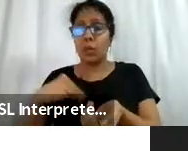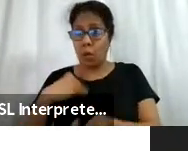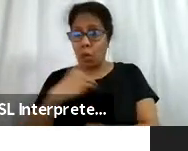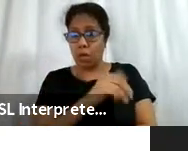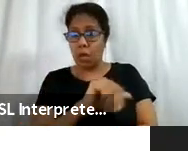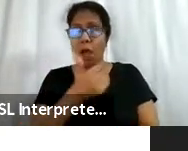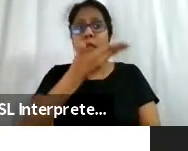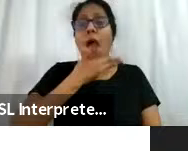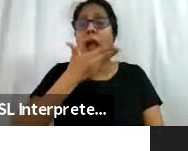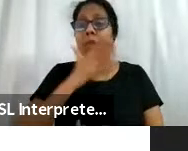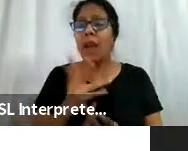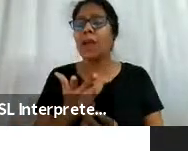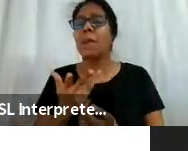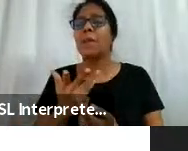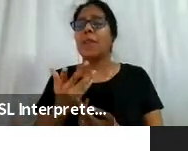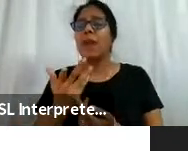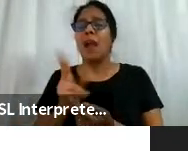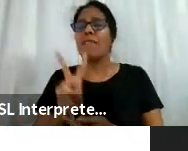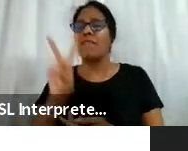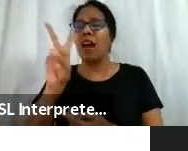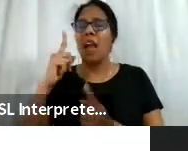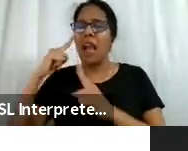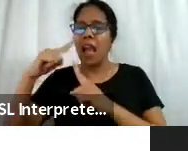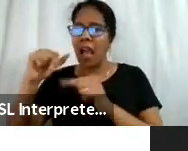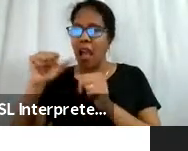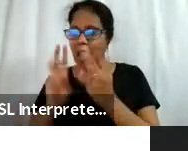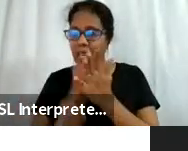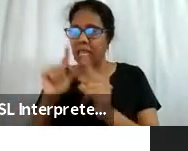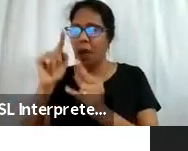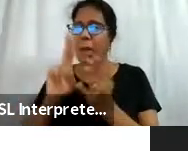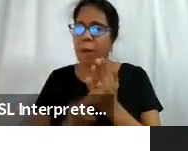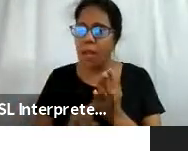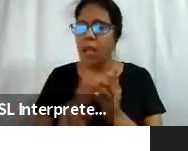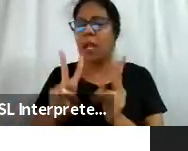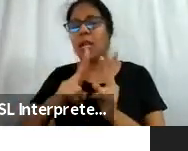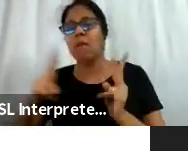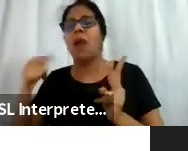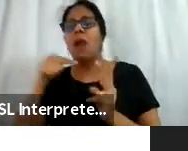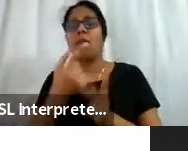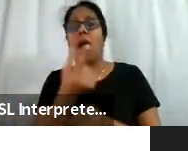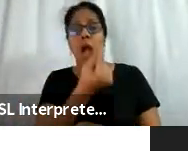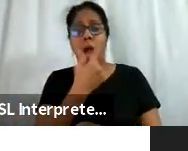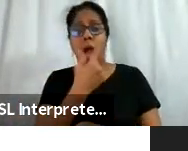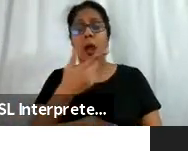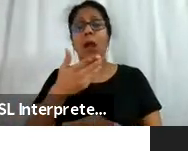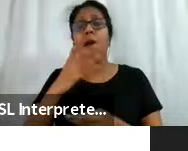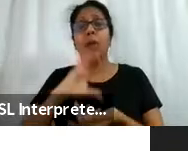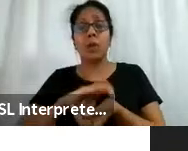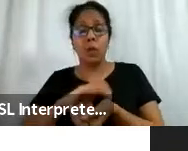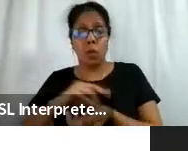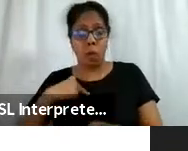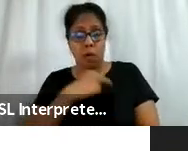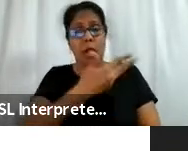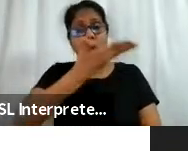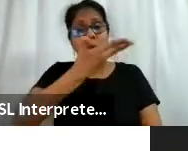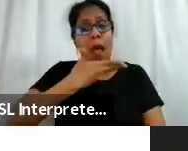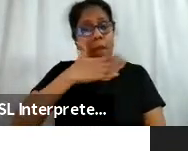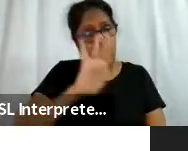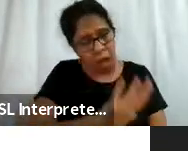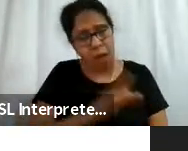like multivitamin or like vitamins or something which are advised by the doctor, do take